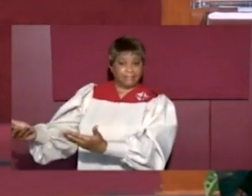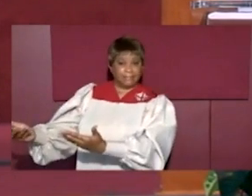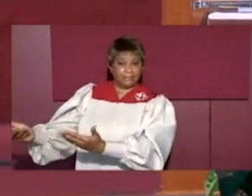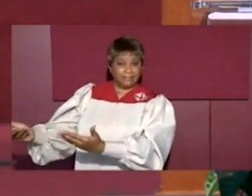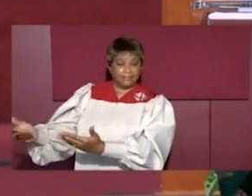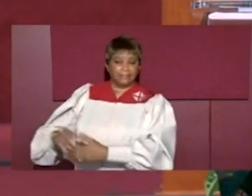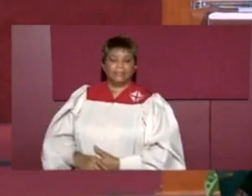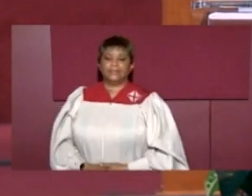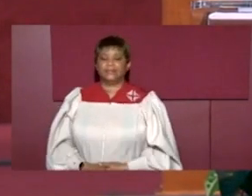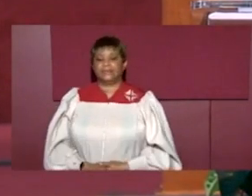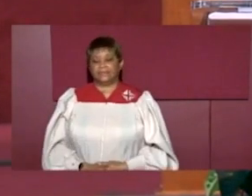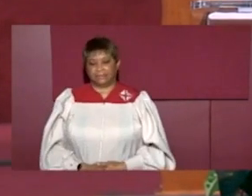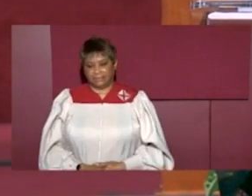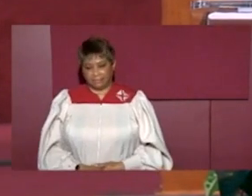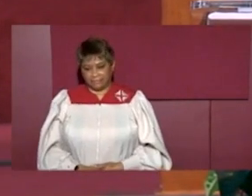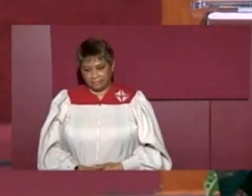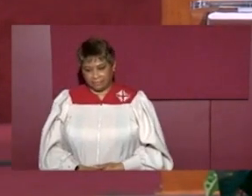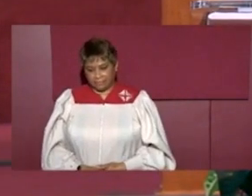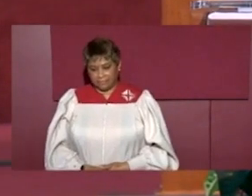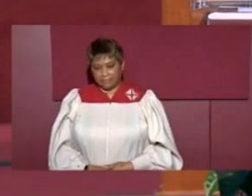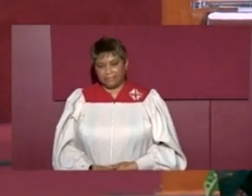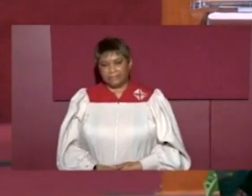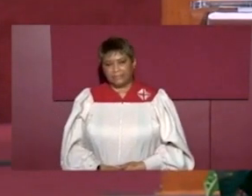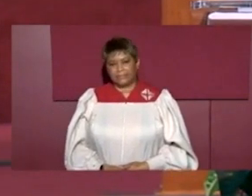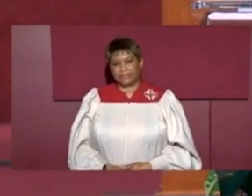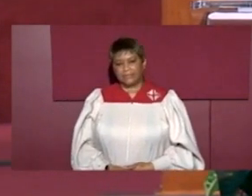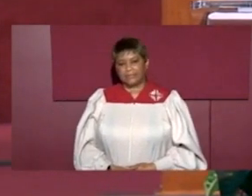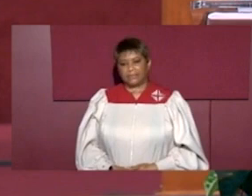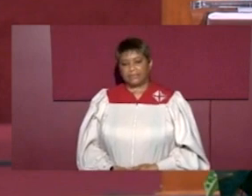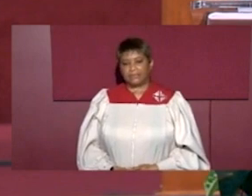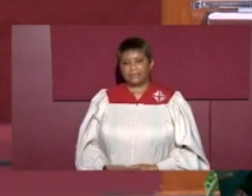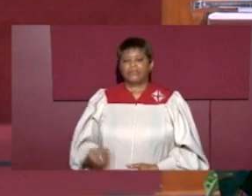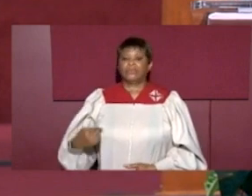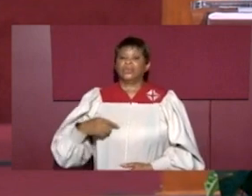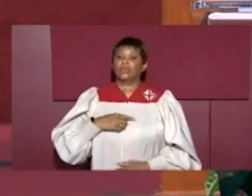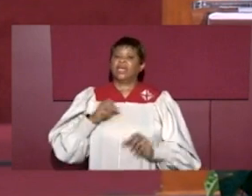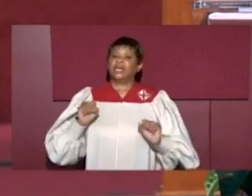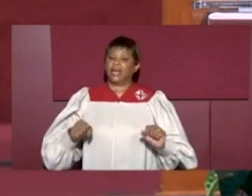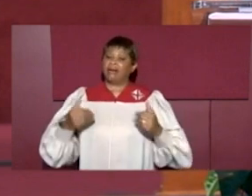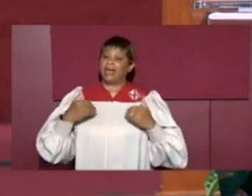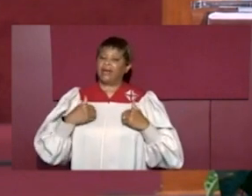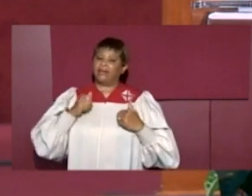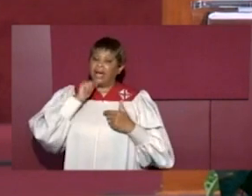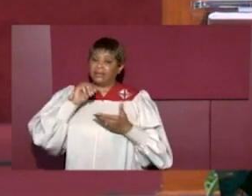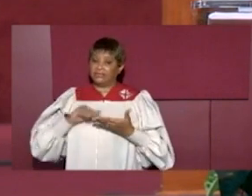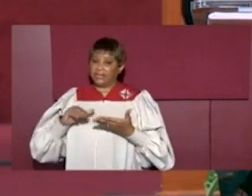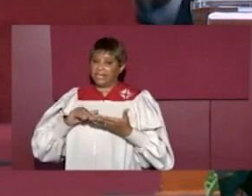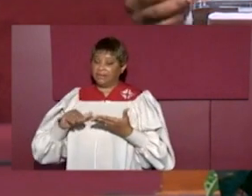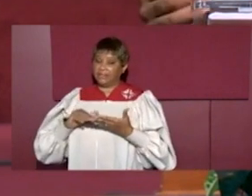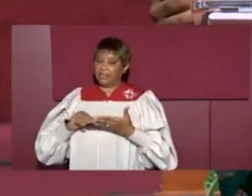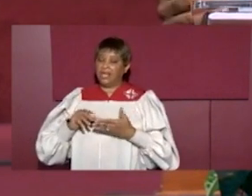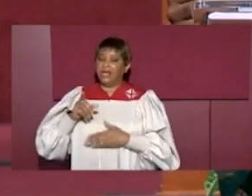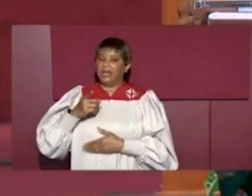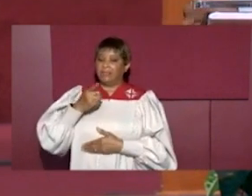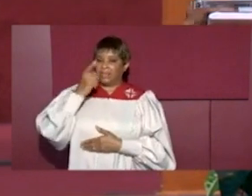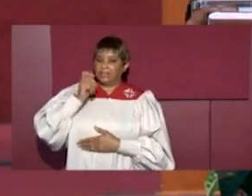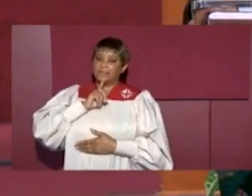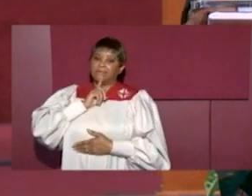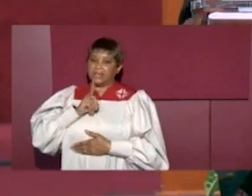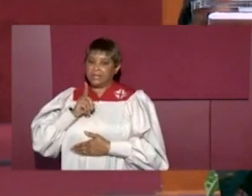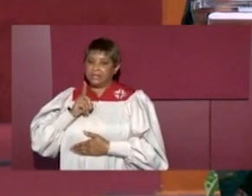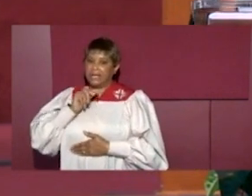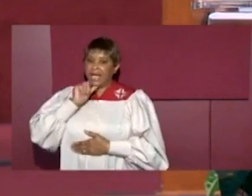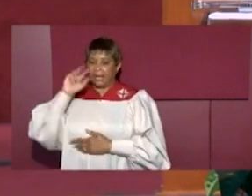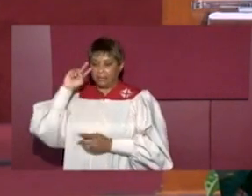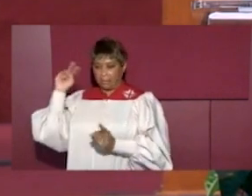You know, see, we can have unforgiveness because of real and perceived offenses. There's